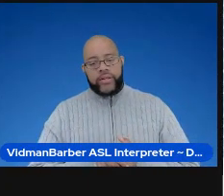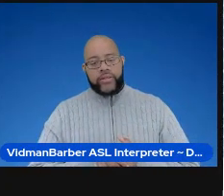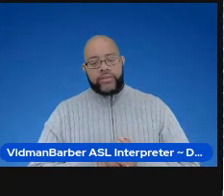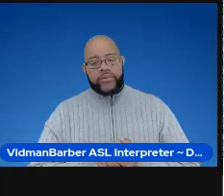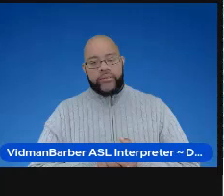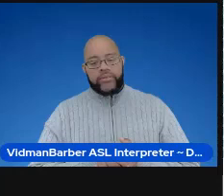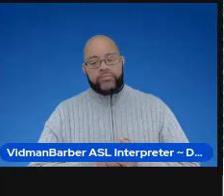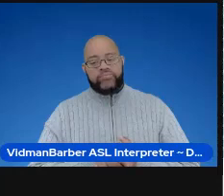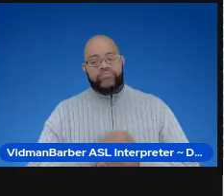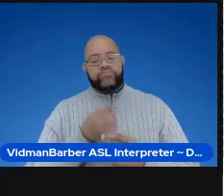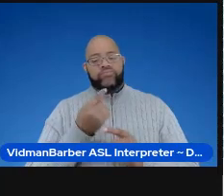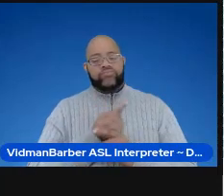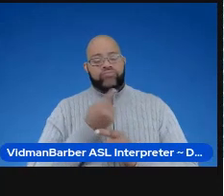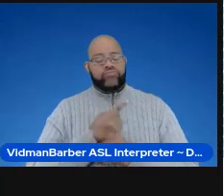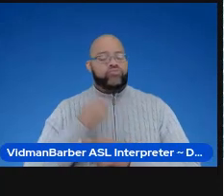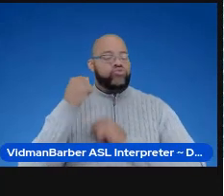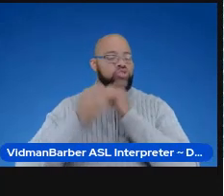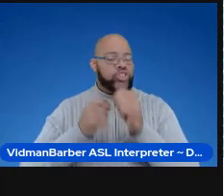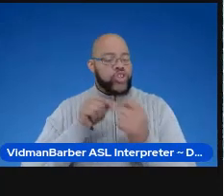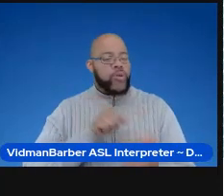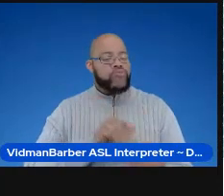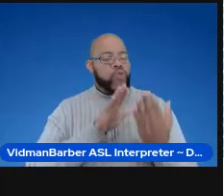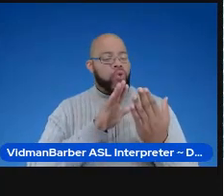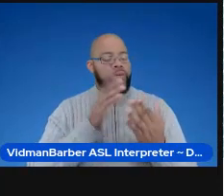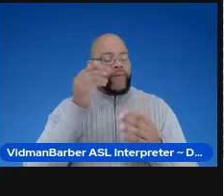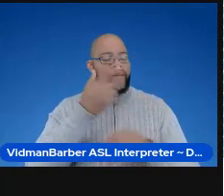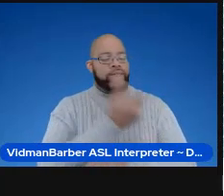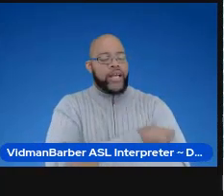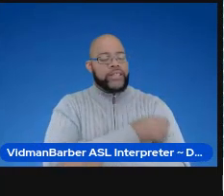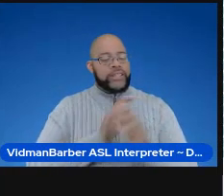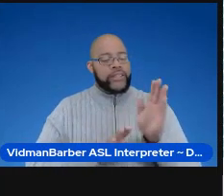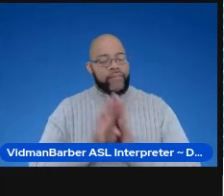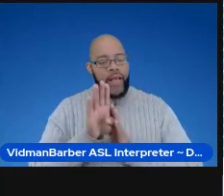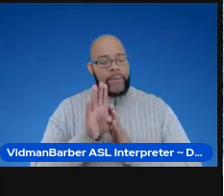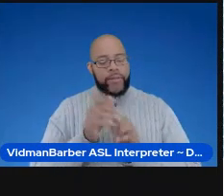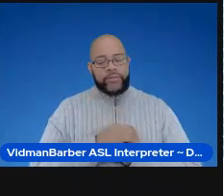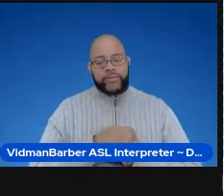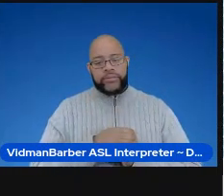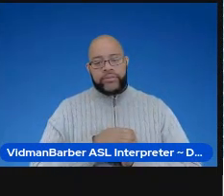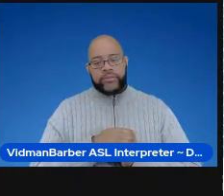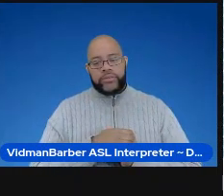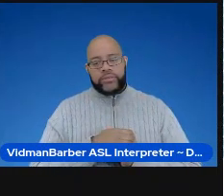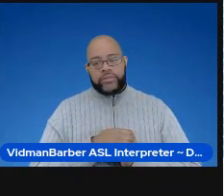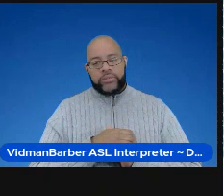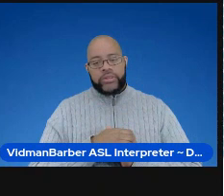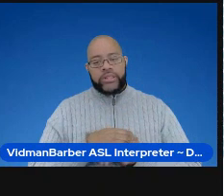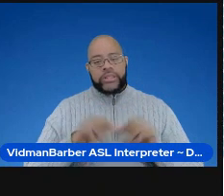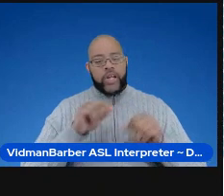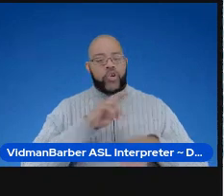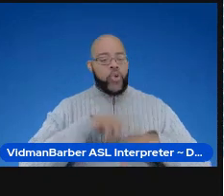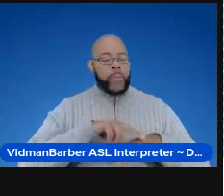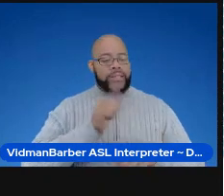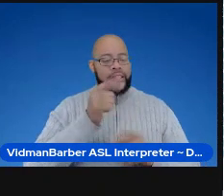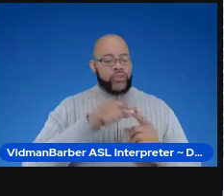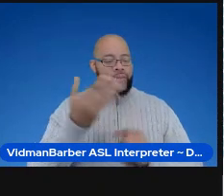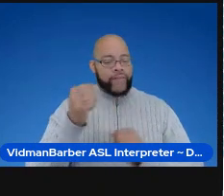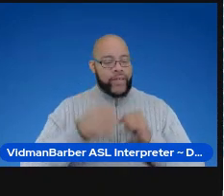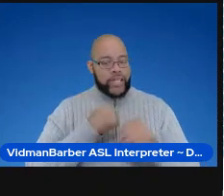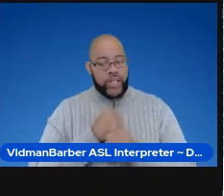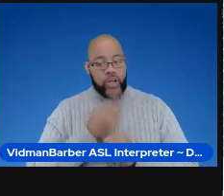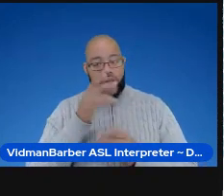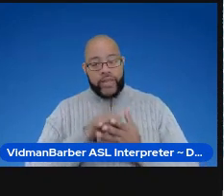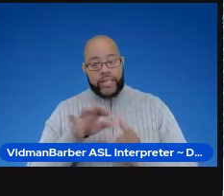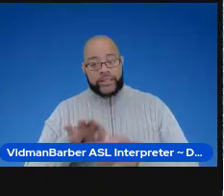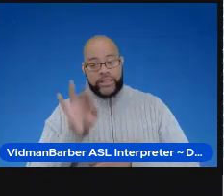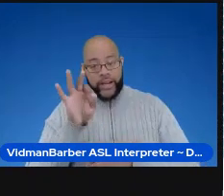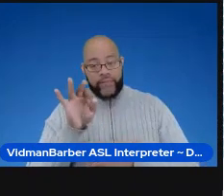conventional or the traditional approach of vaccine development would always take 10 to 15 years, looking at the discovery,